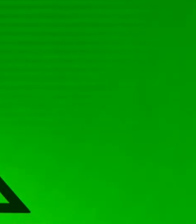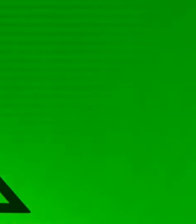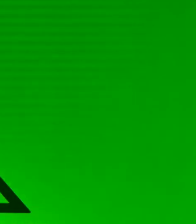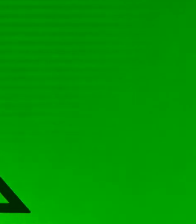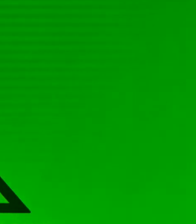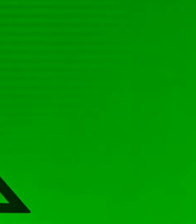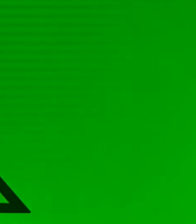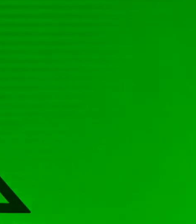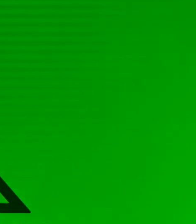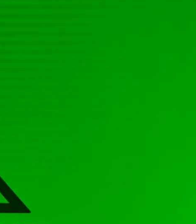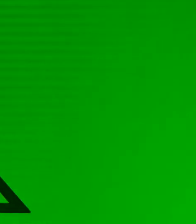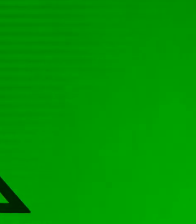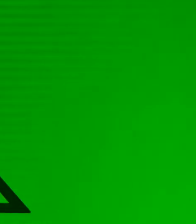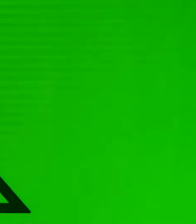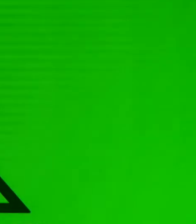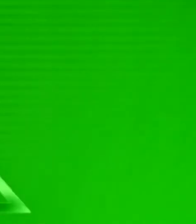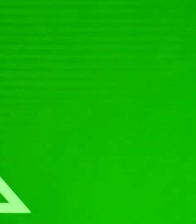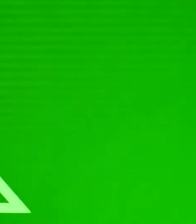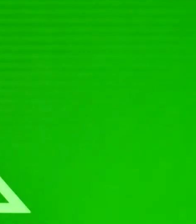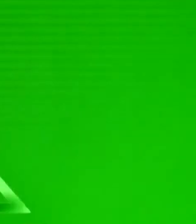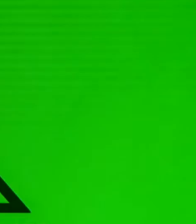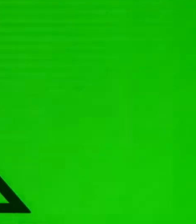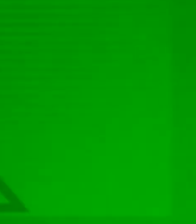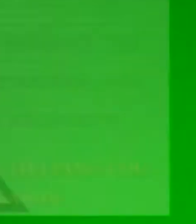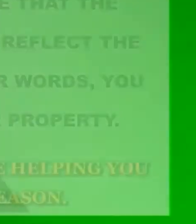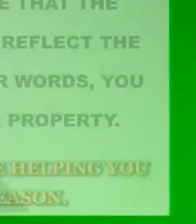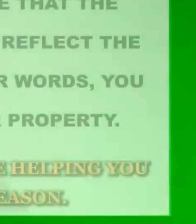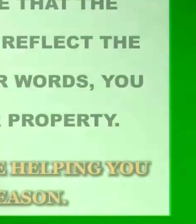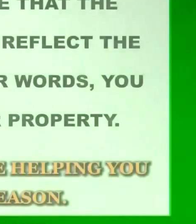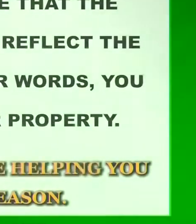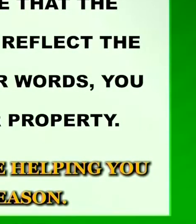Limited. Insurance the way you want it to be.